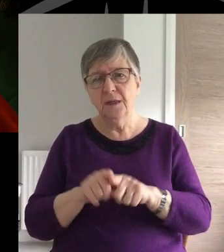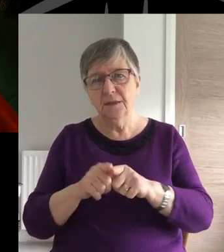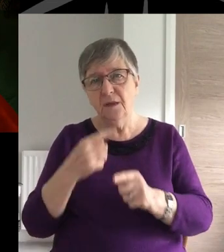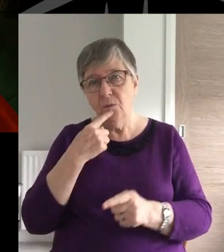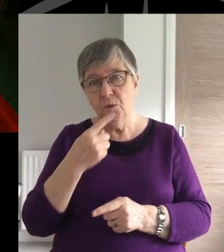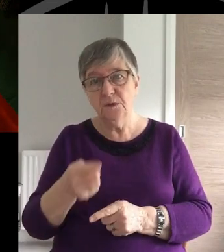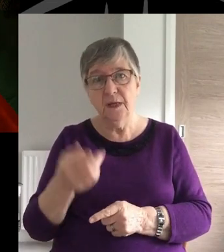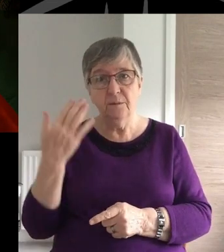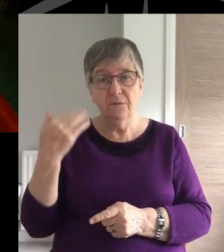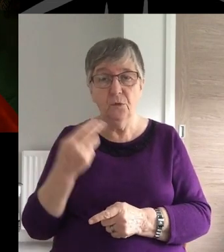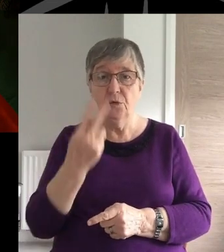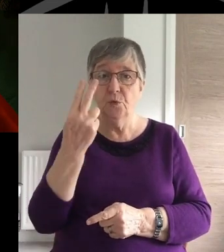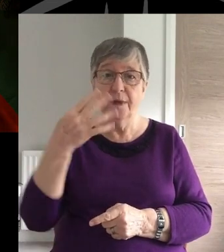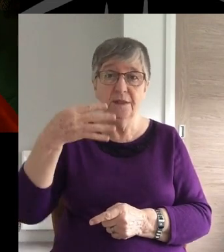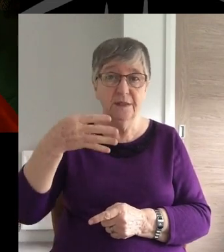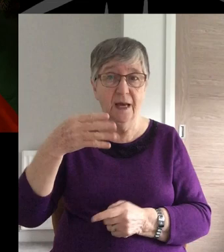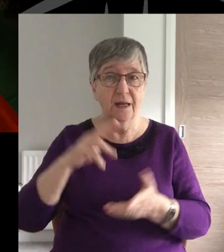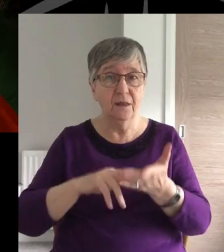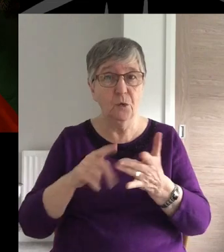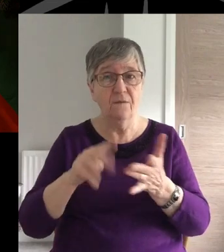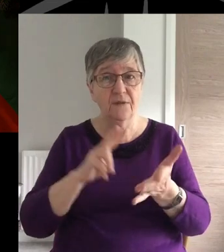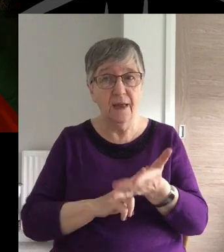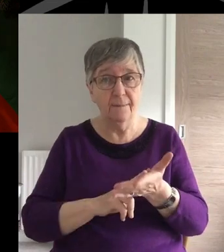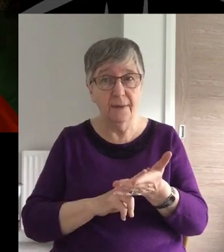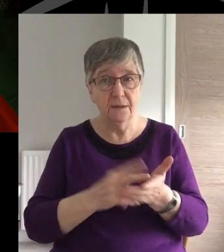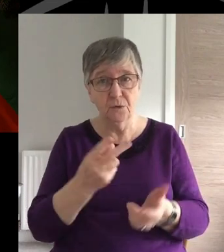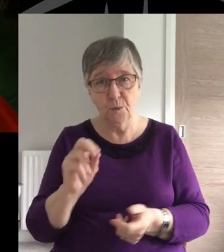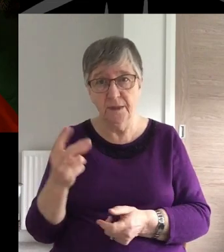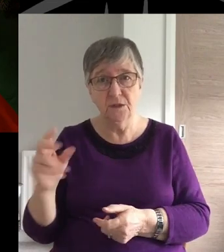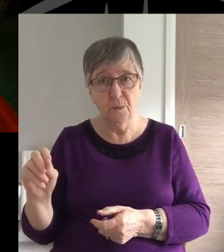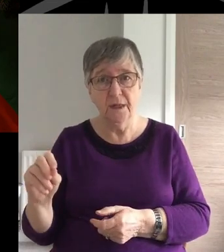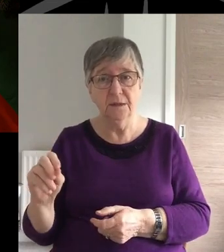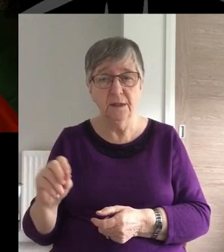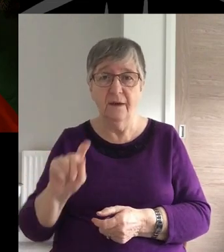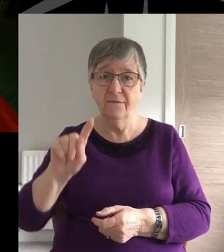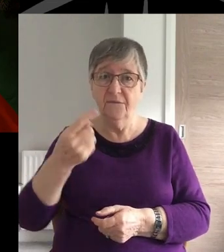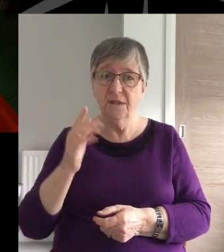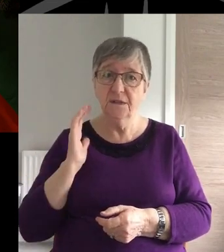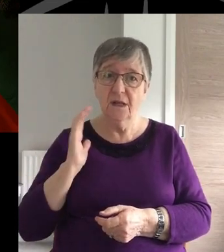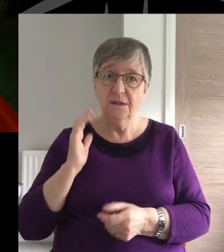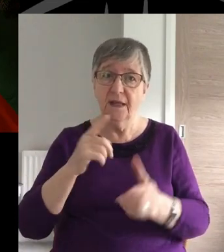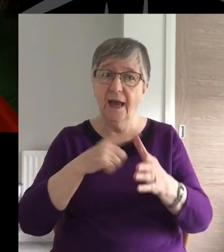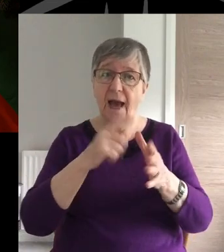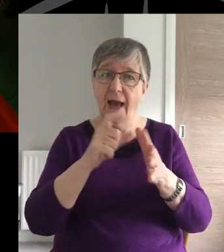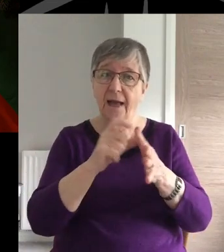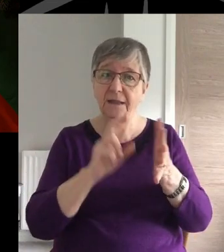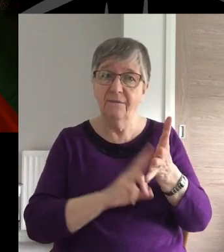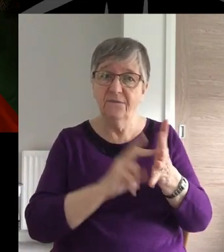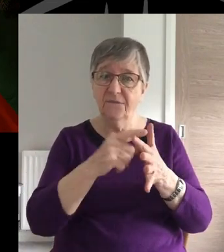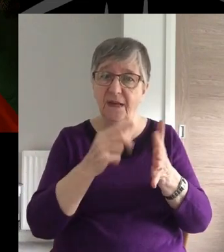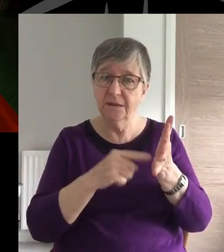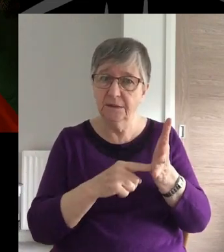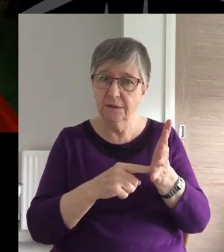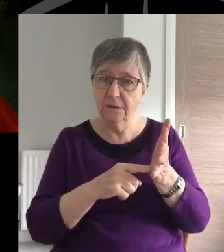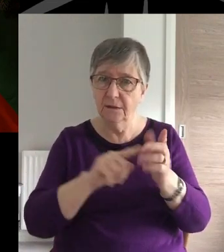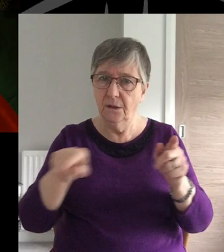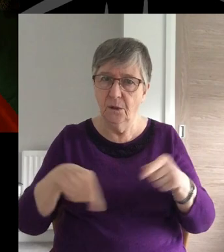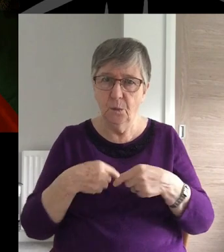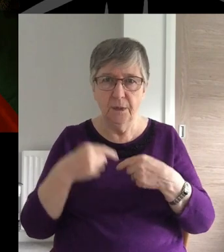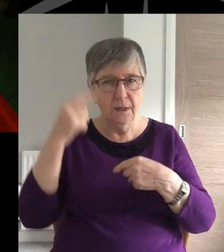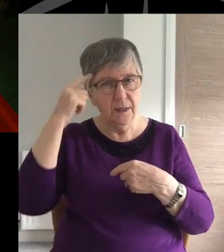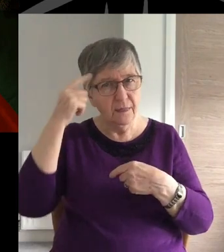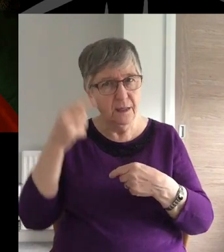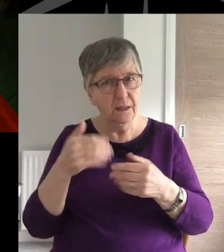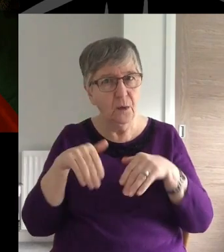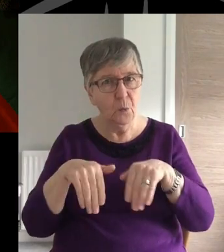Well, as we've been saying, the 29th of November 2020 is the first Sunday in Advent, the season of focus